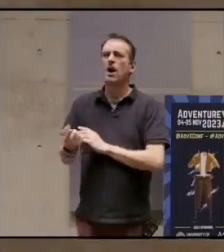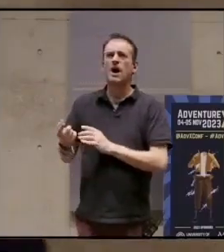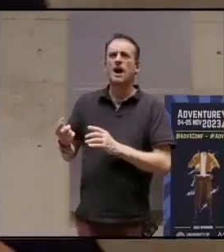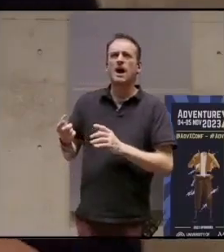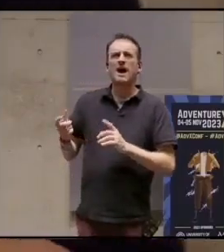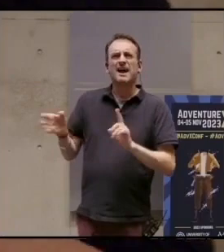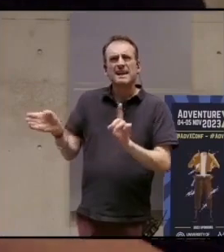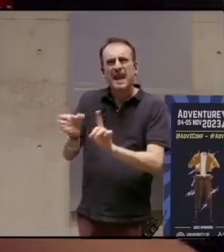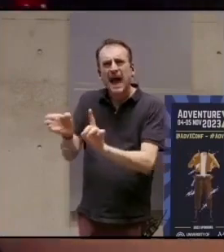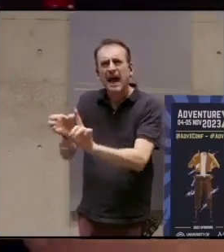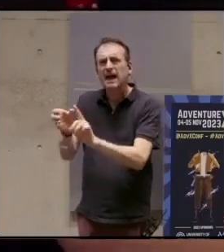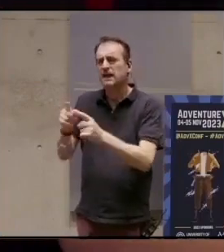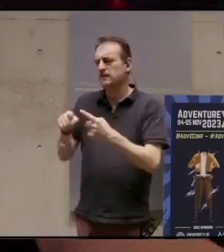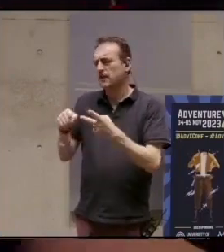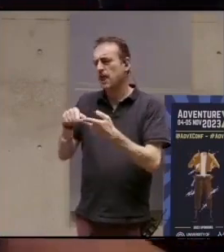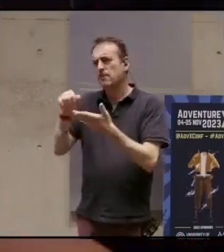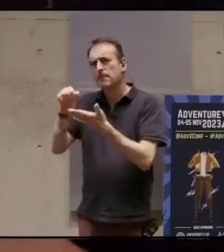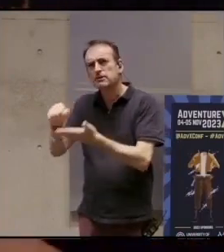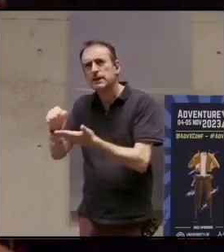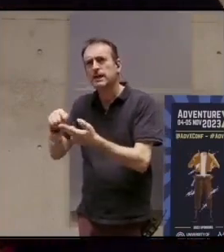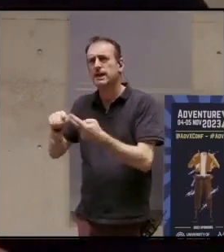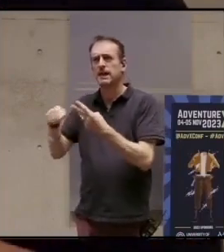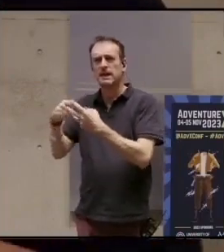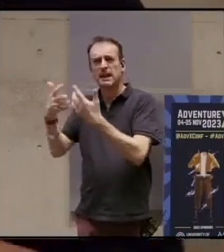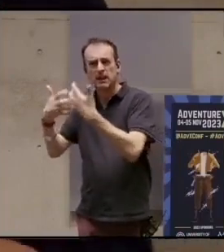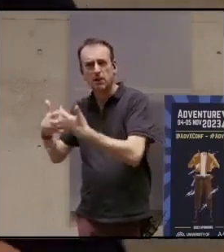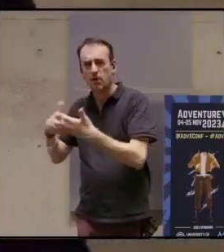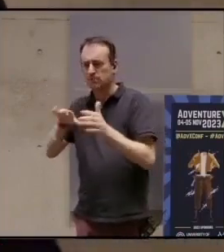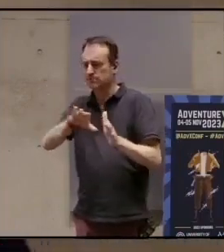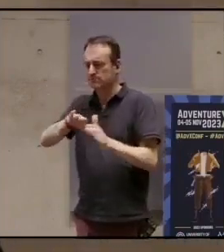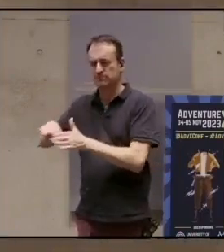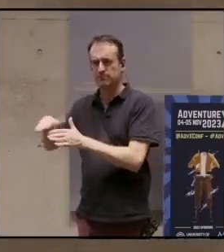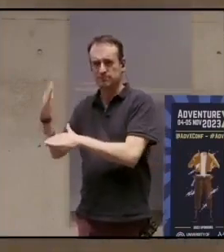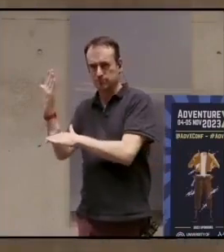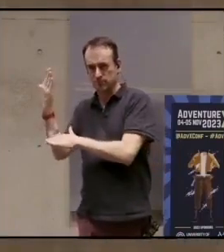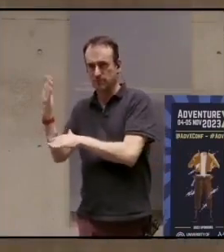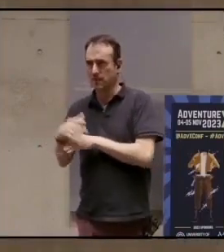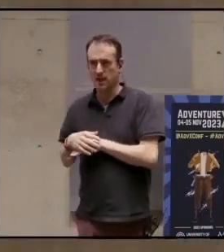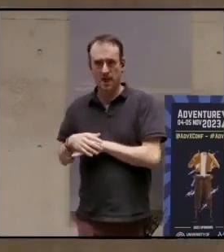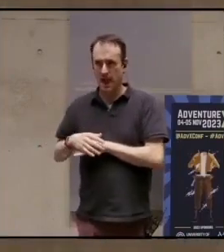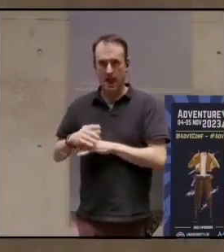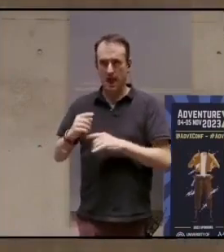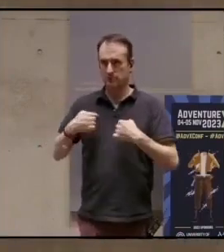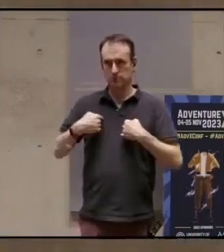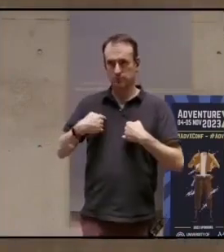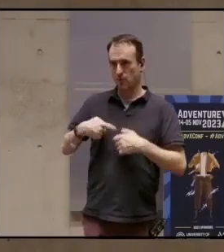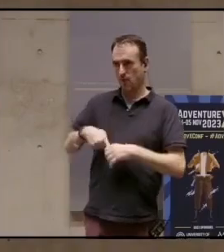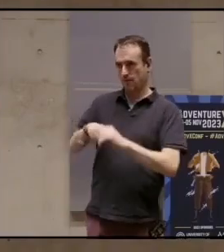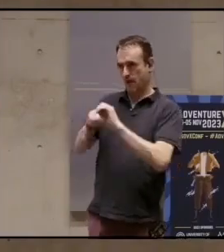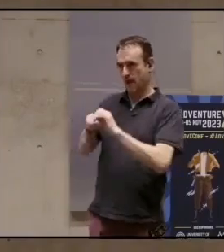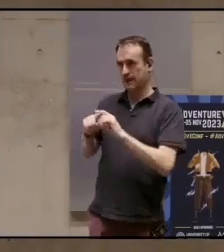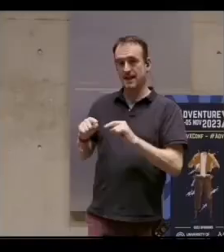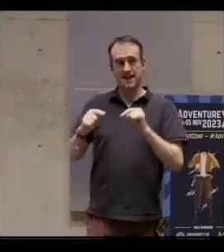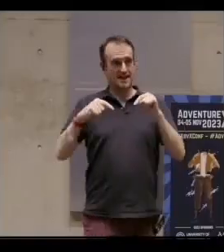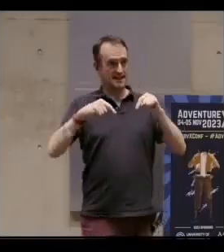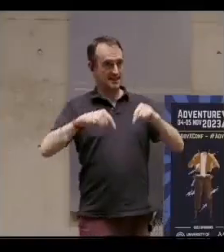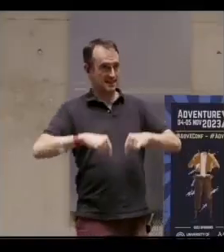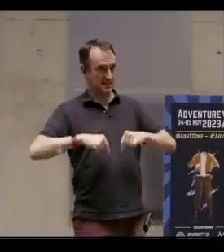technical advice, each of those as a separate talk, and I'm only qualified to give like one of them, and this talk, I